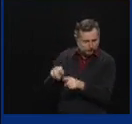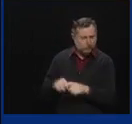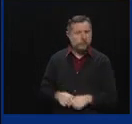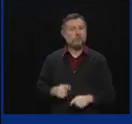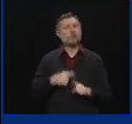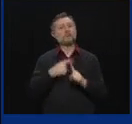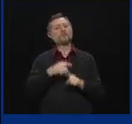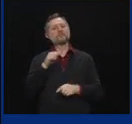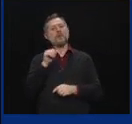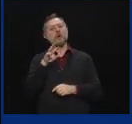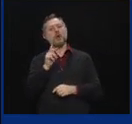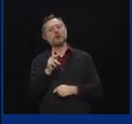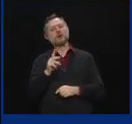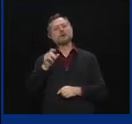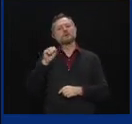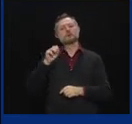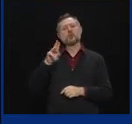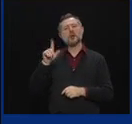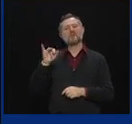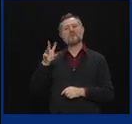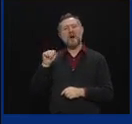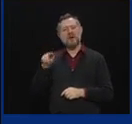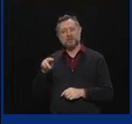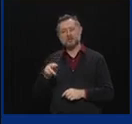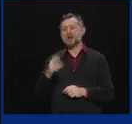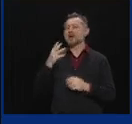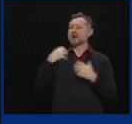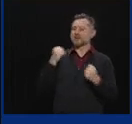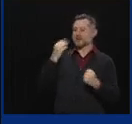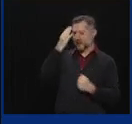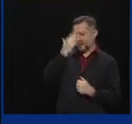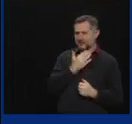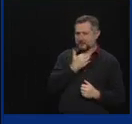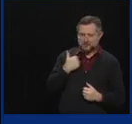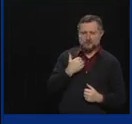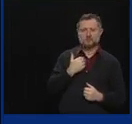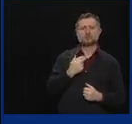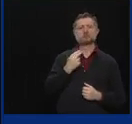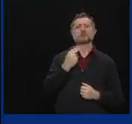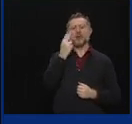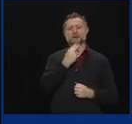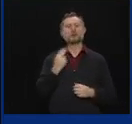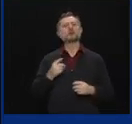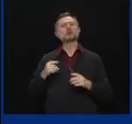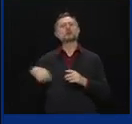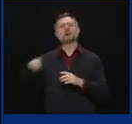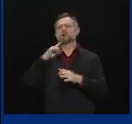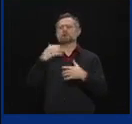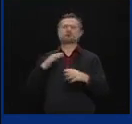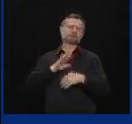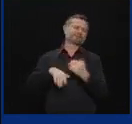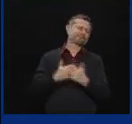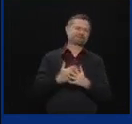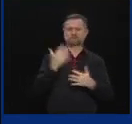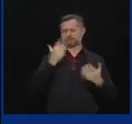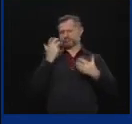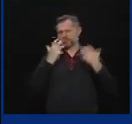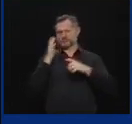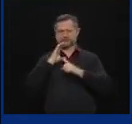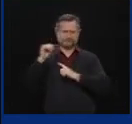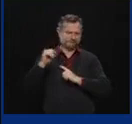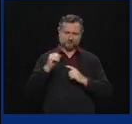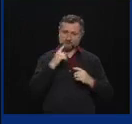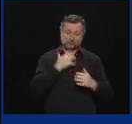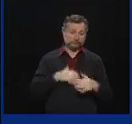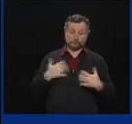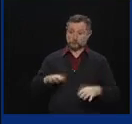Sullivan, president and CEO of Catholic Health, and they did an extraordinary job. And I wish I could say the job was over.